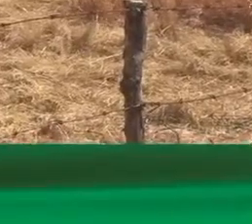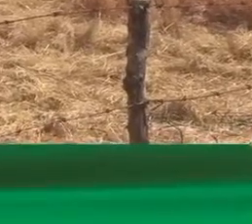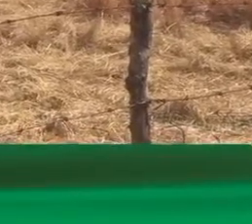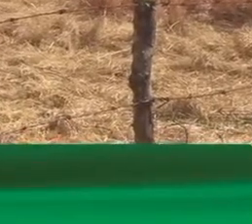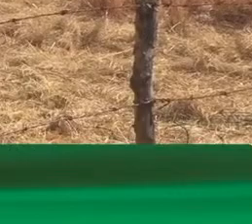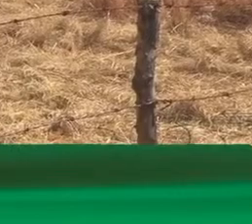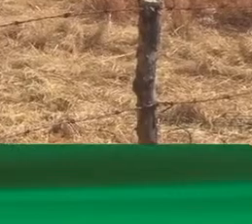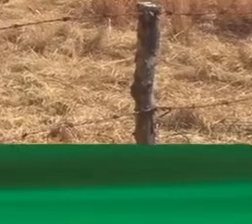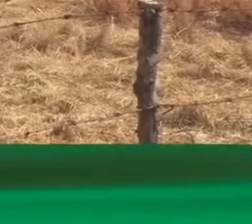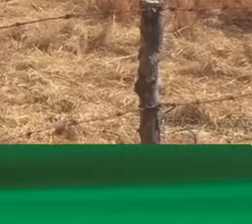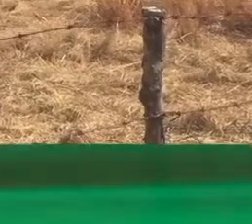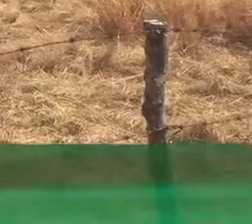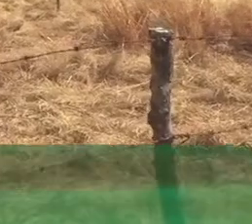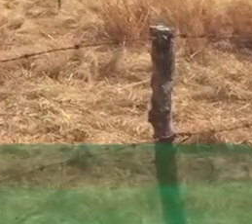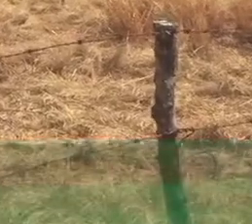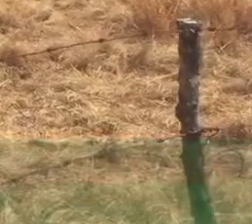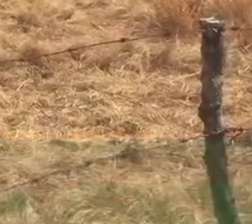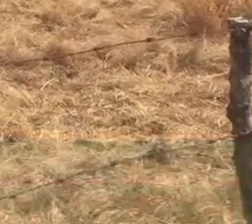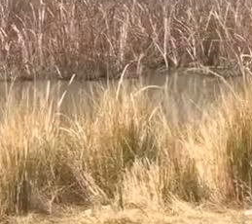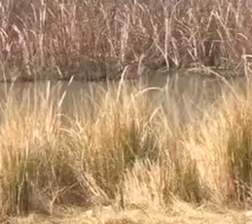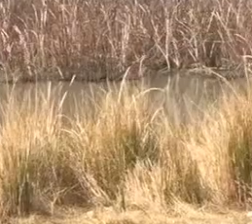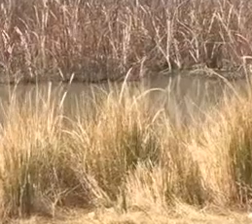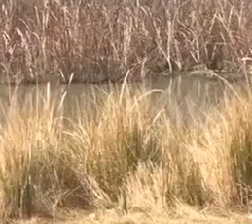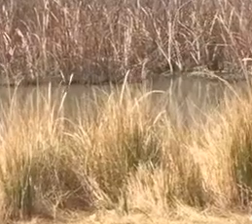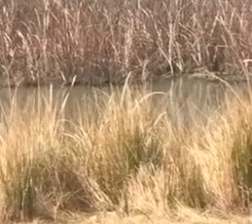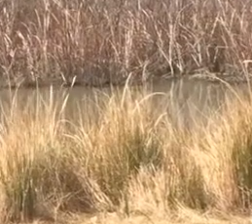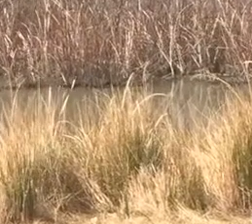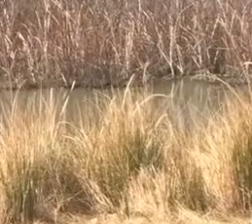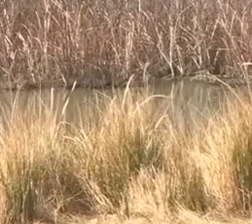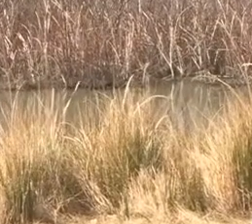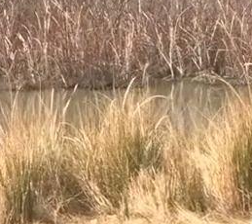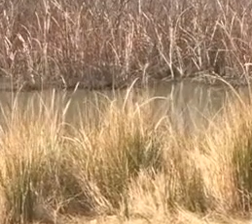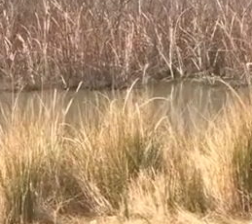Negusha ezipha ko-103.